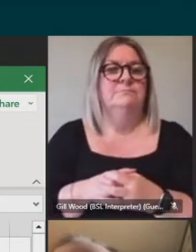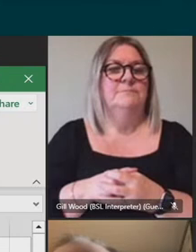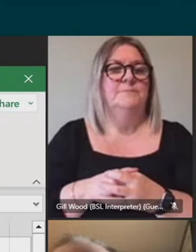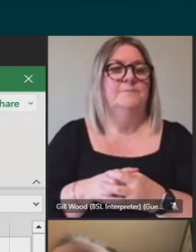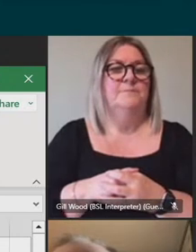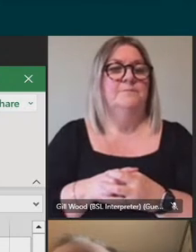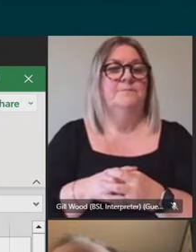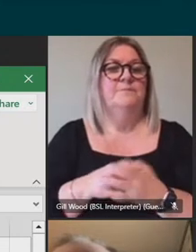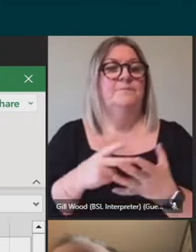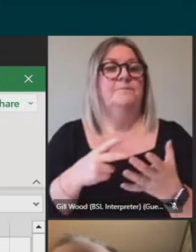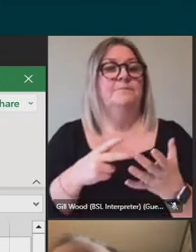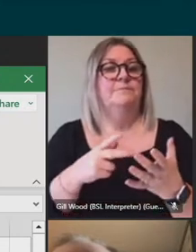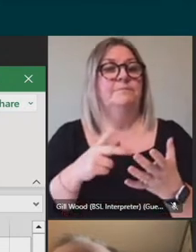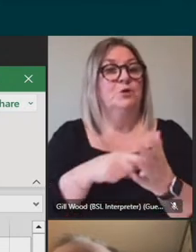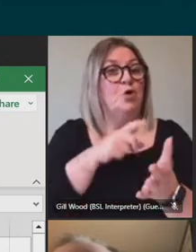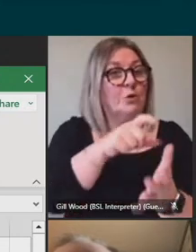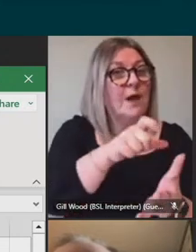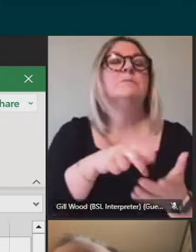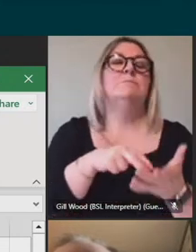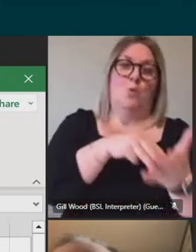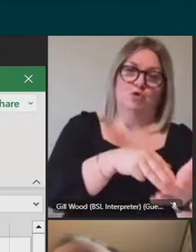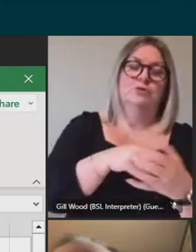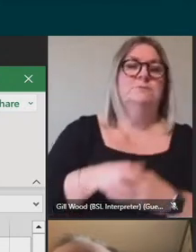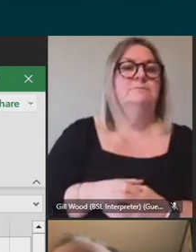Councillor John Campbell. Motion.